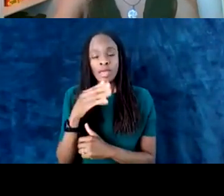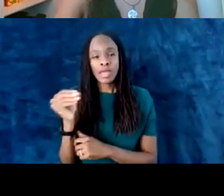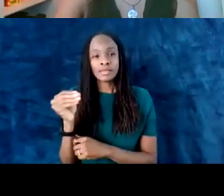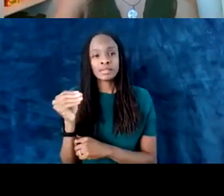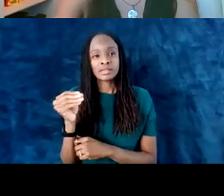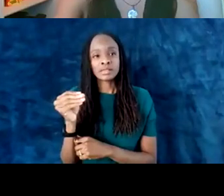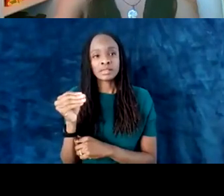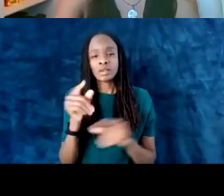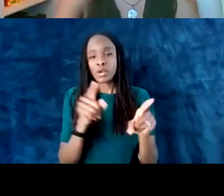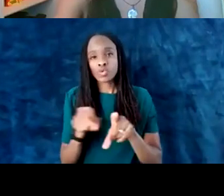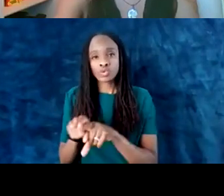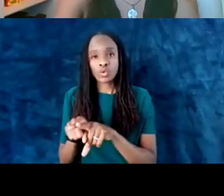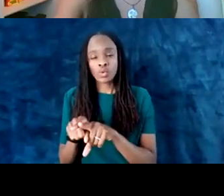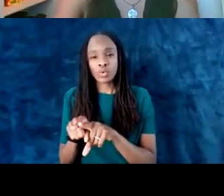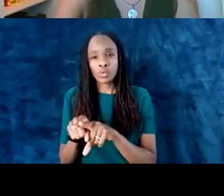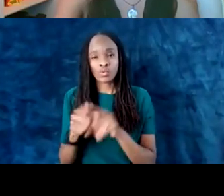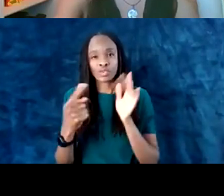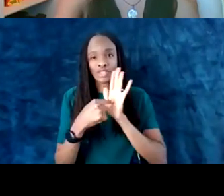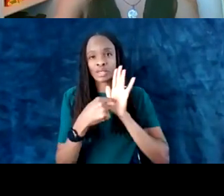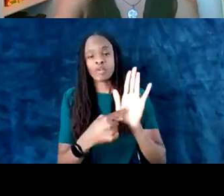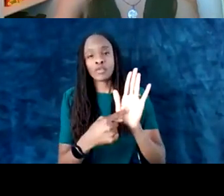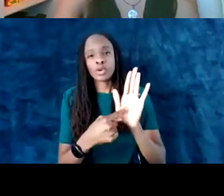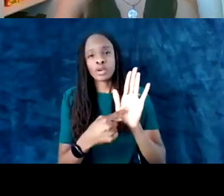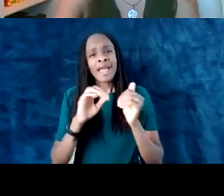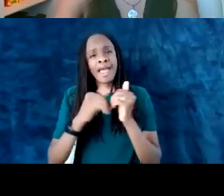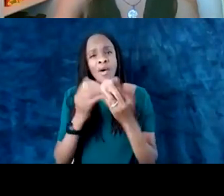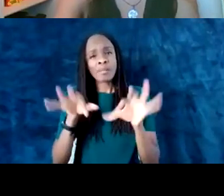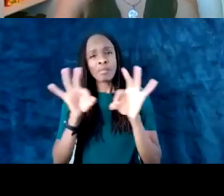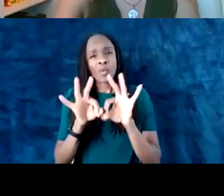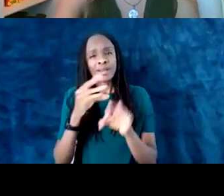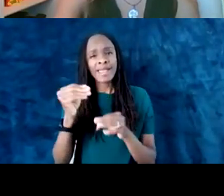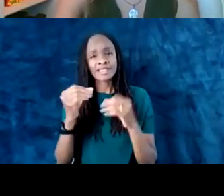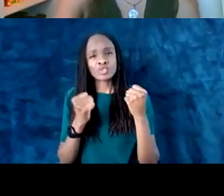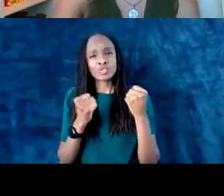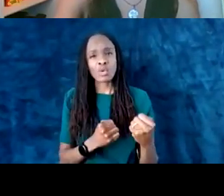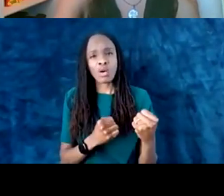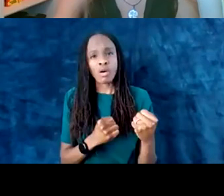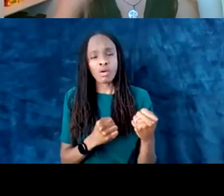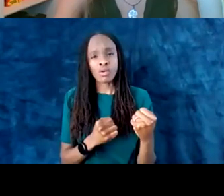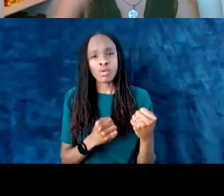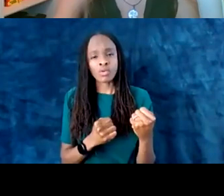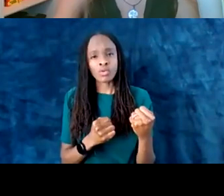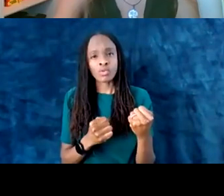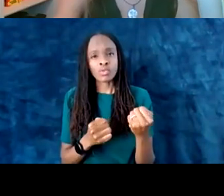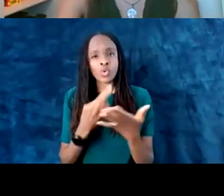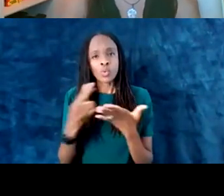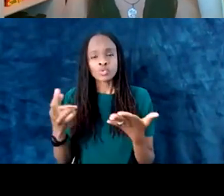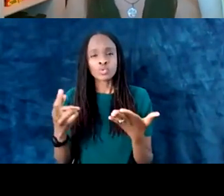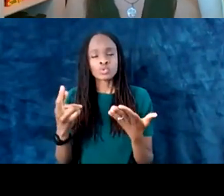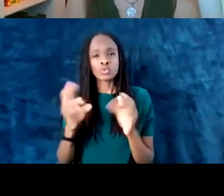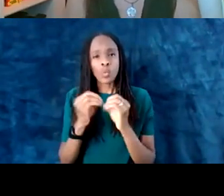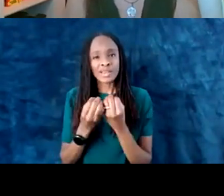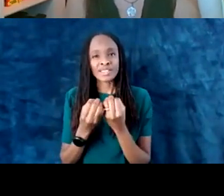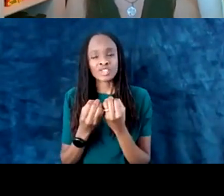It also uncovered how important and strong that strong and resource organizations have been